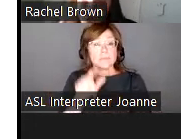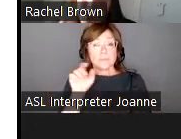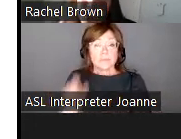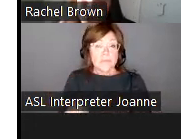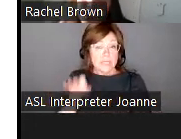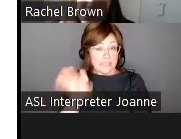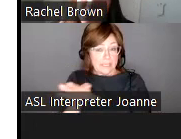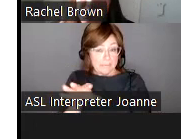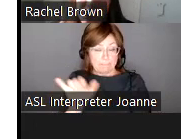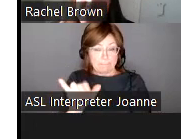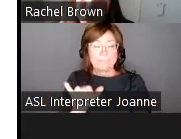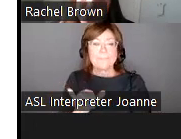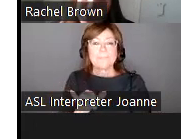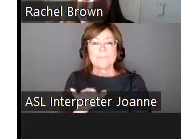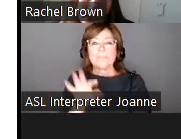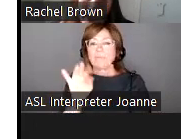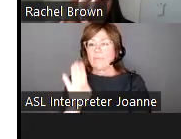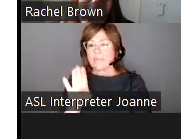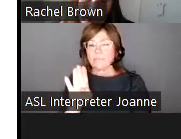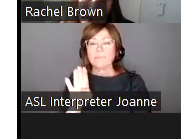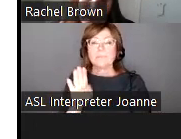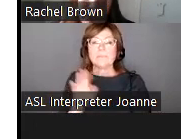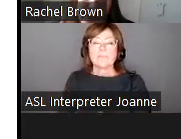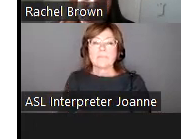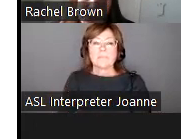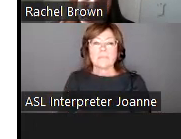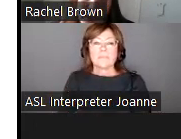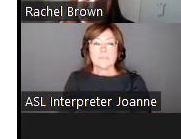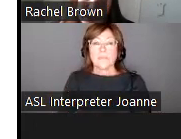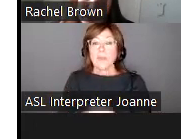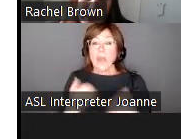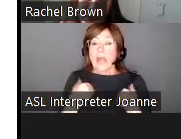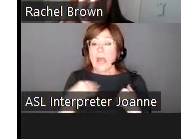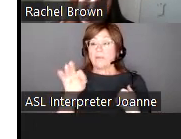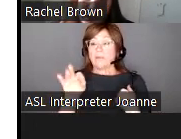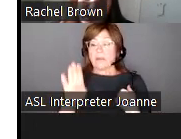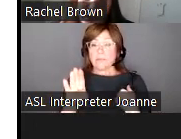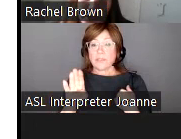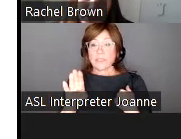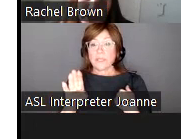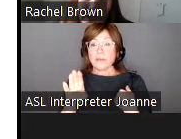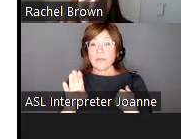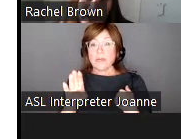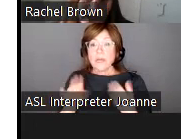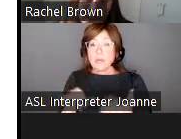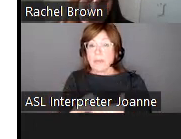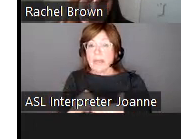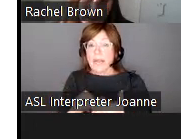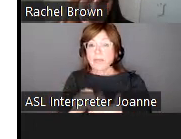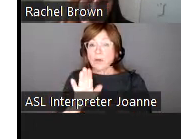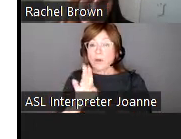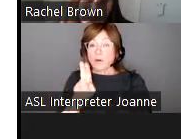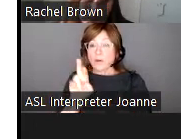wanted to mention about Facebook is that if you have a Facebook page, you can claim your vanity URL and access the